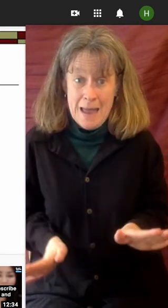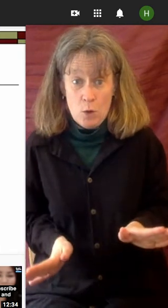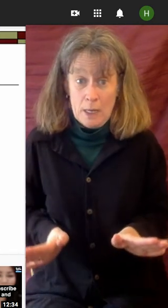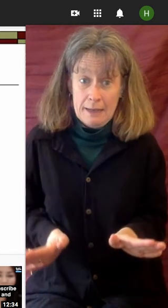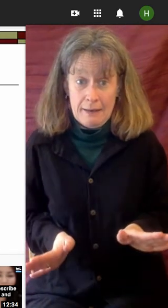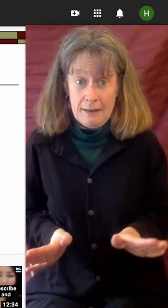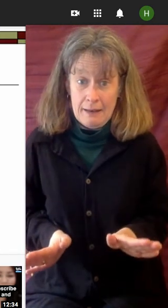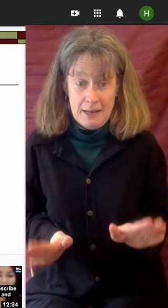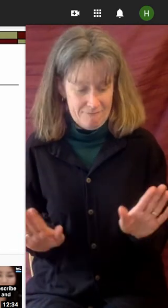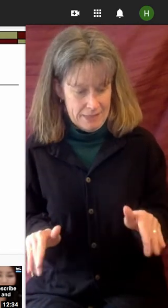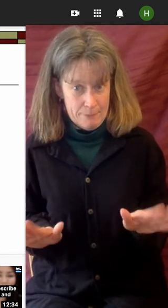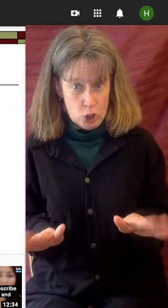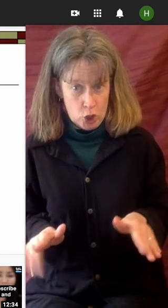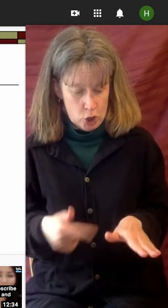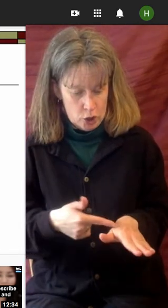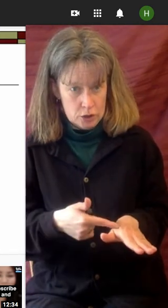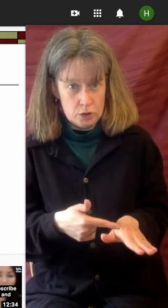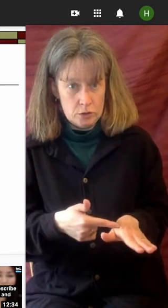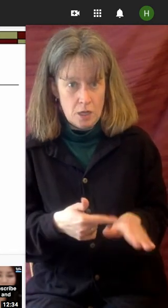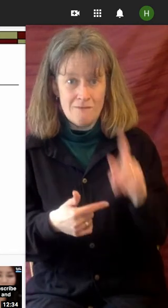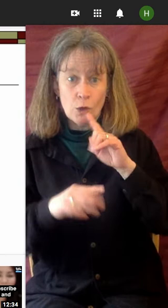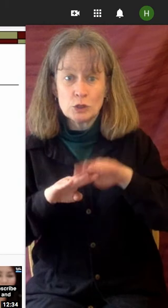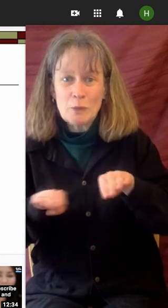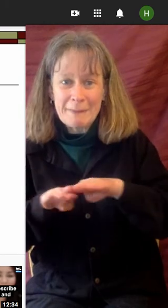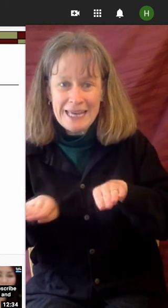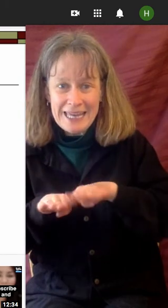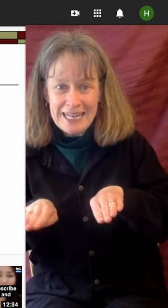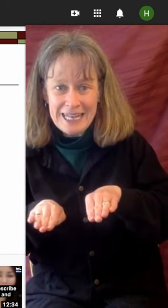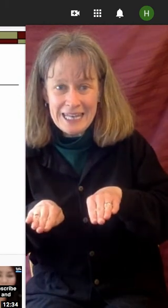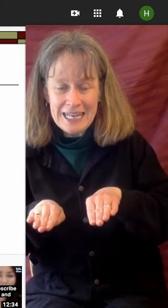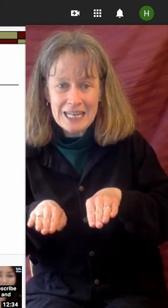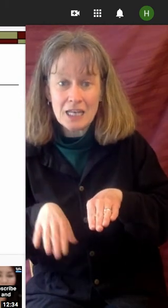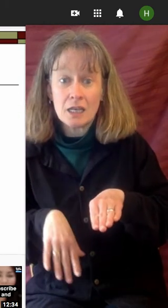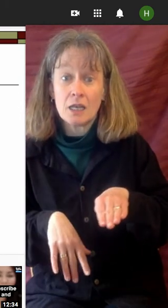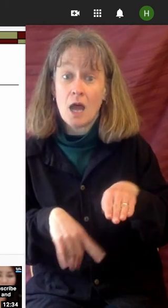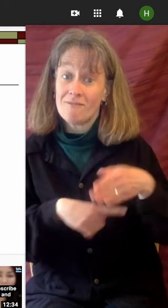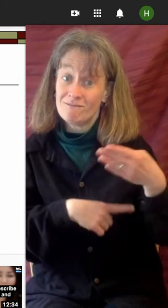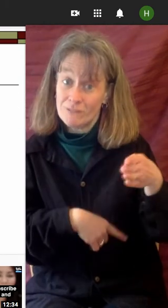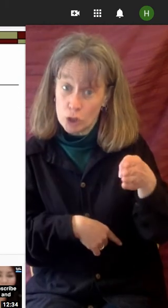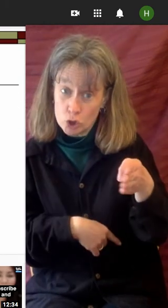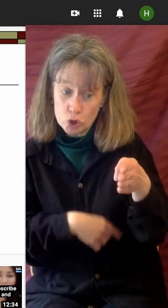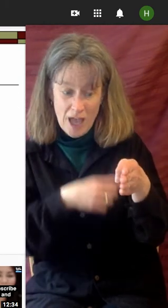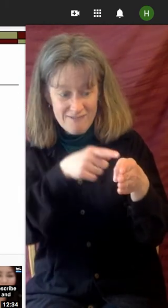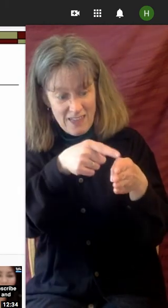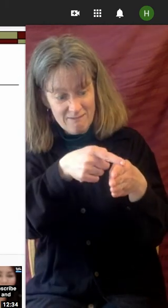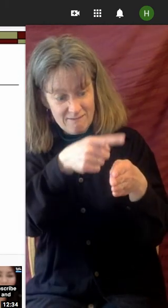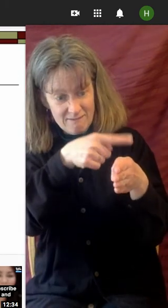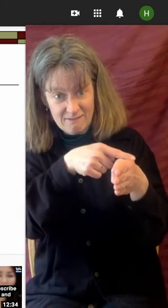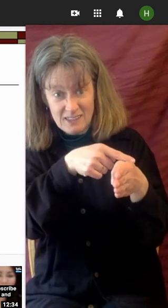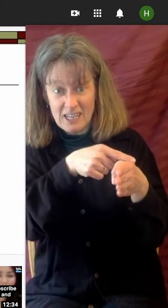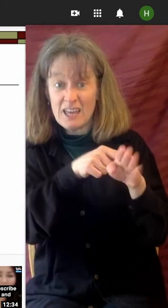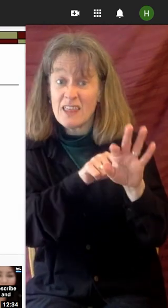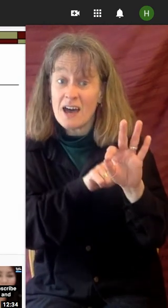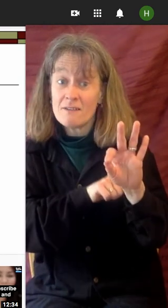flippers to swim. A fish uses its fins